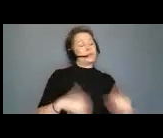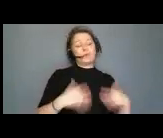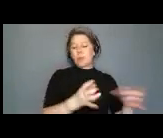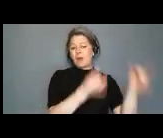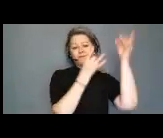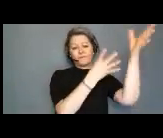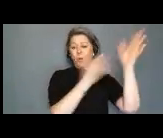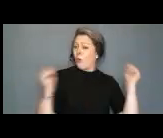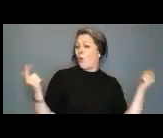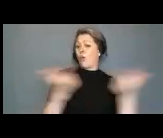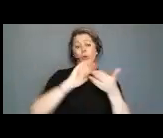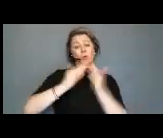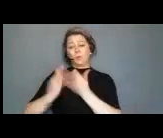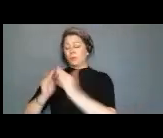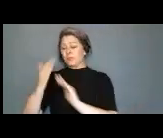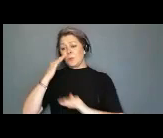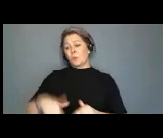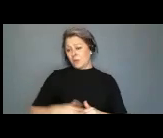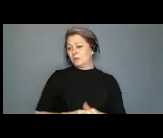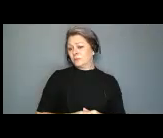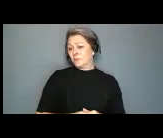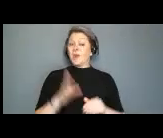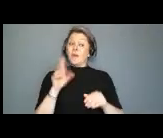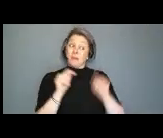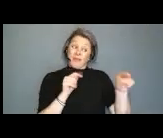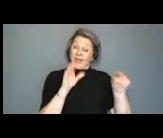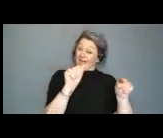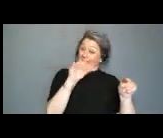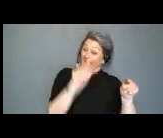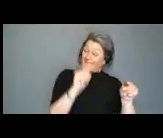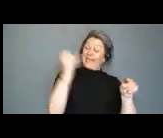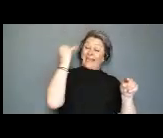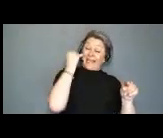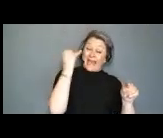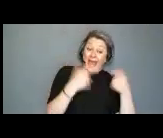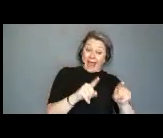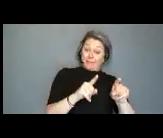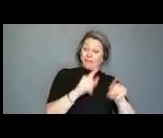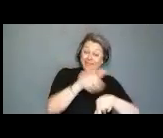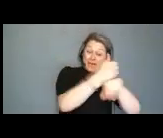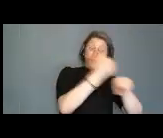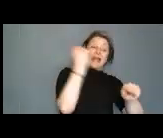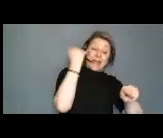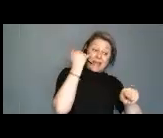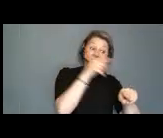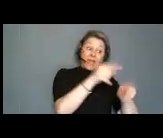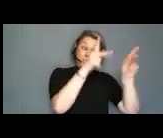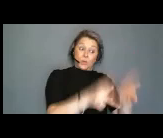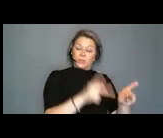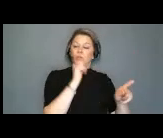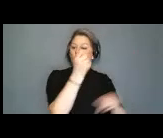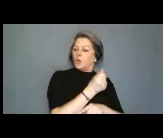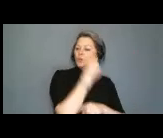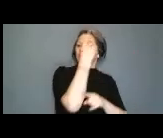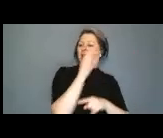of our communities. But this act only applies in those cases where the adult does not understand or appreciate the